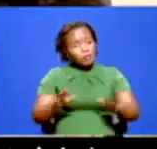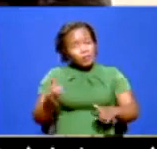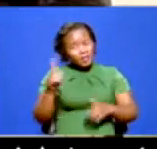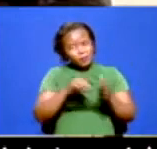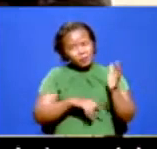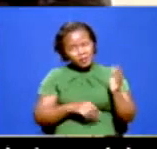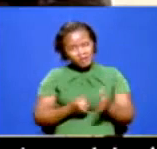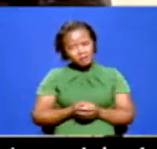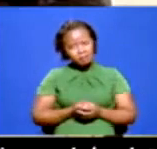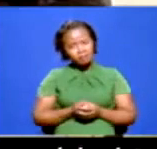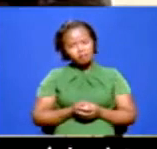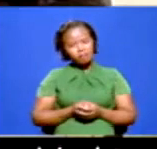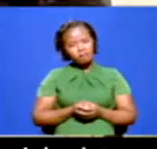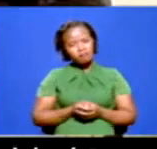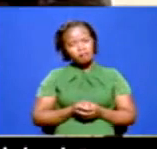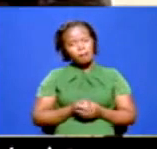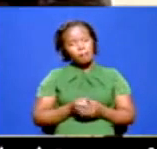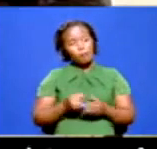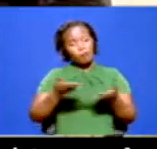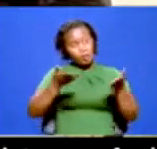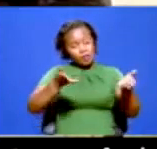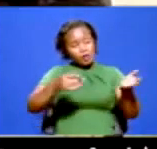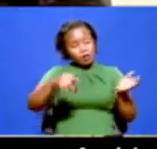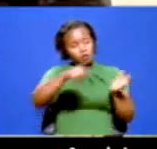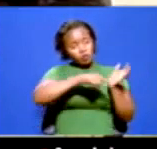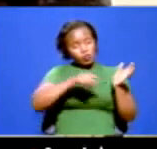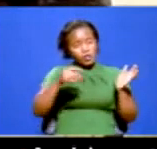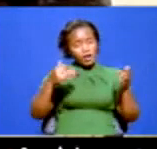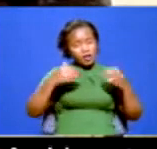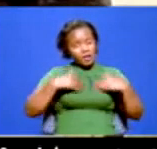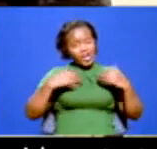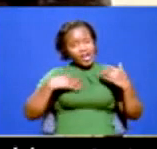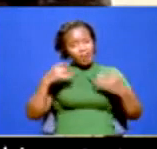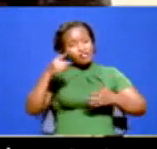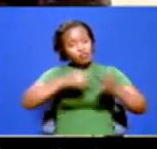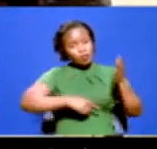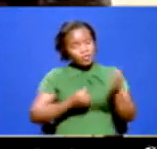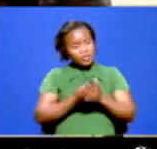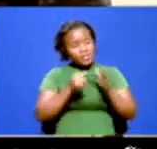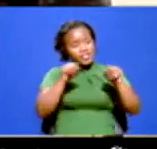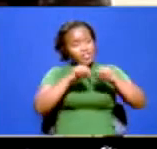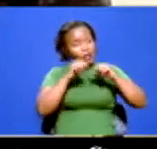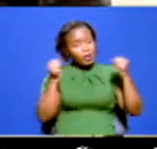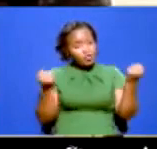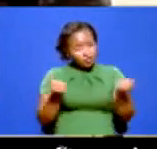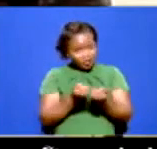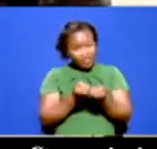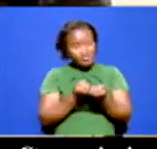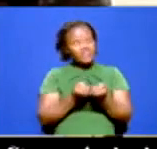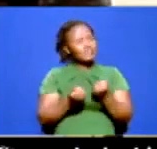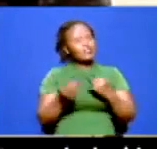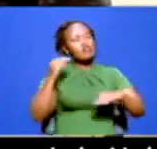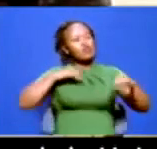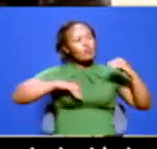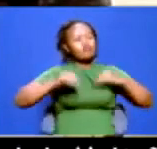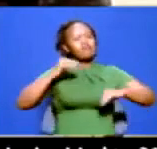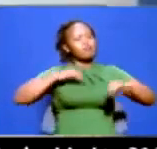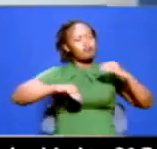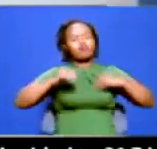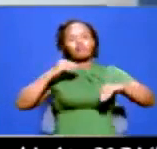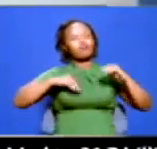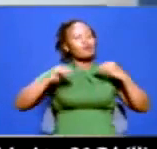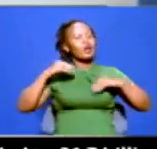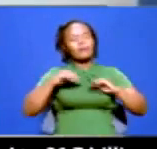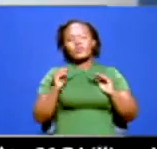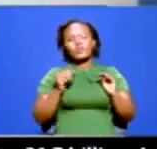because what we have, we are having currently in our society is that corruption has become a